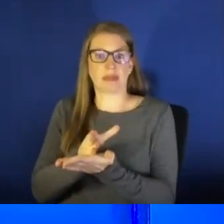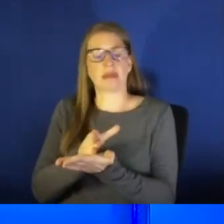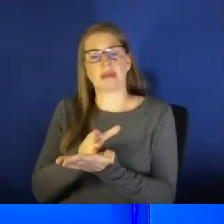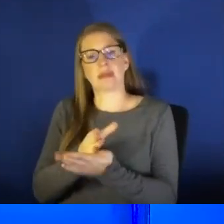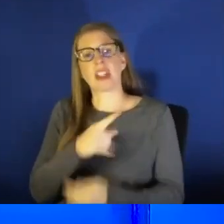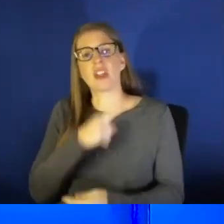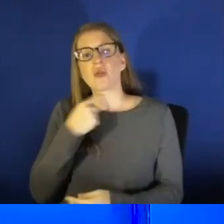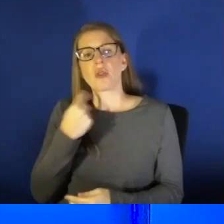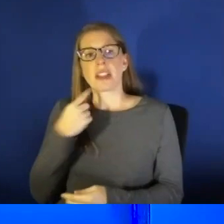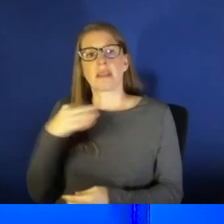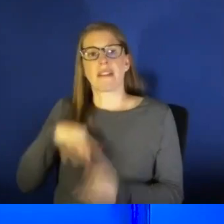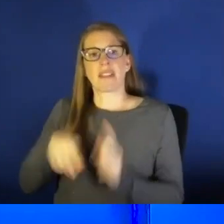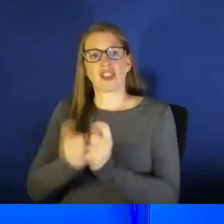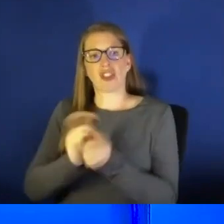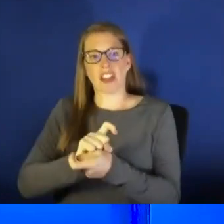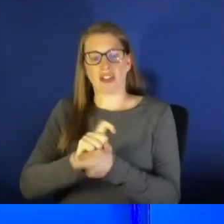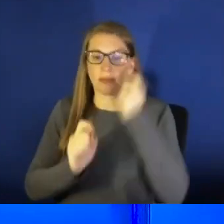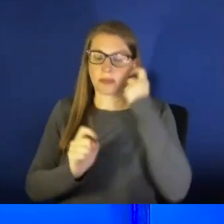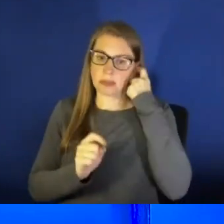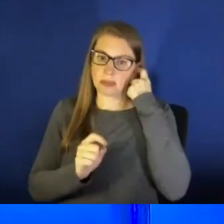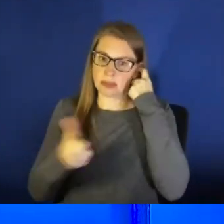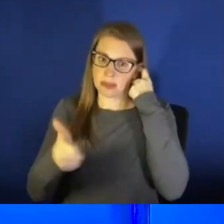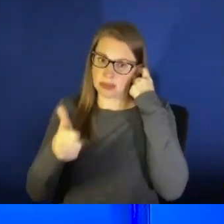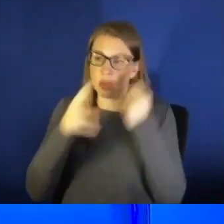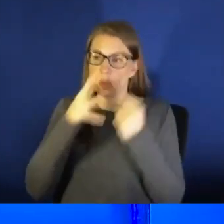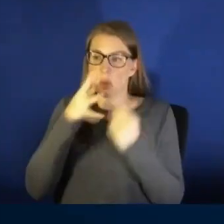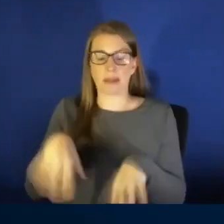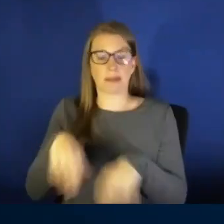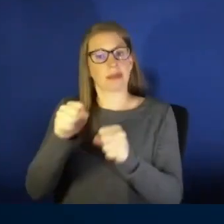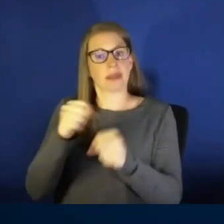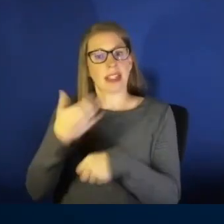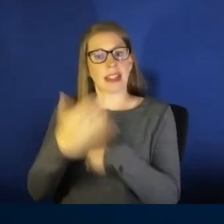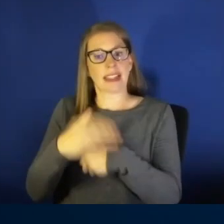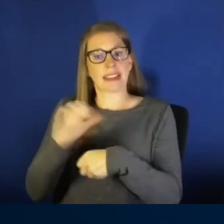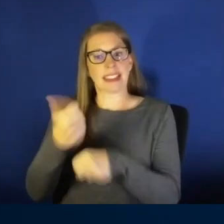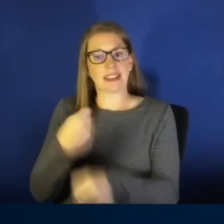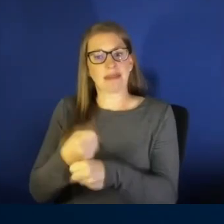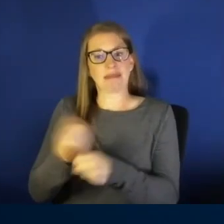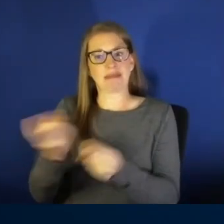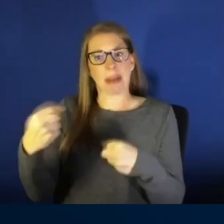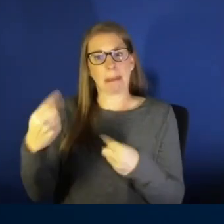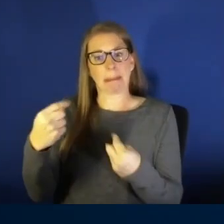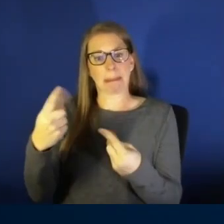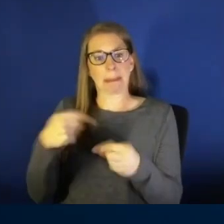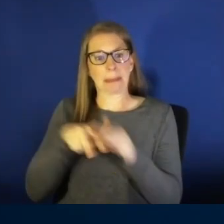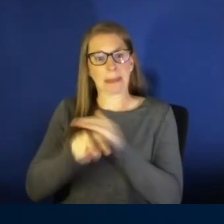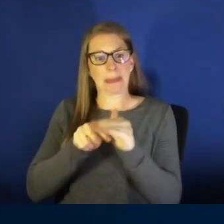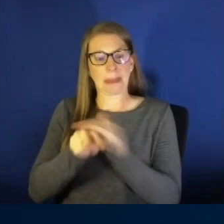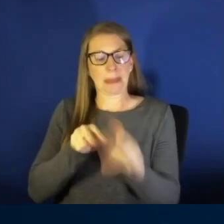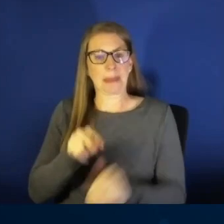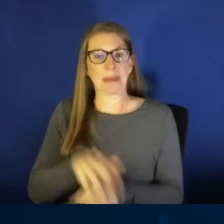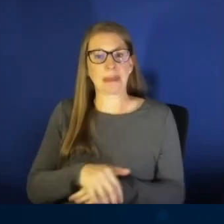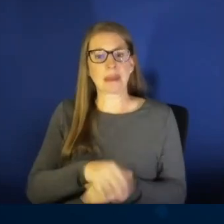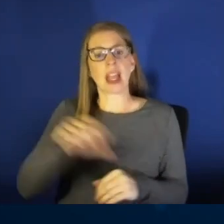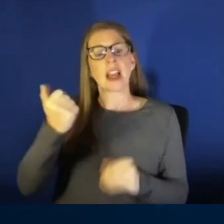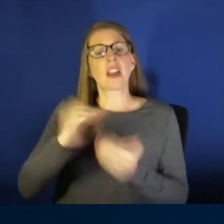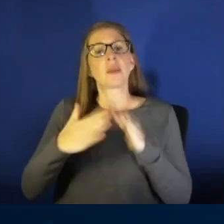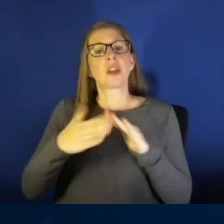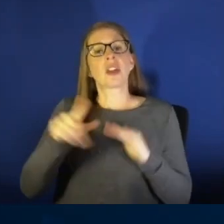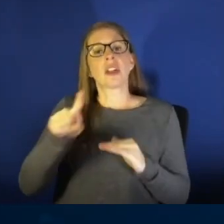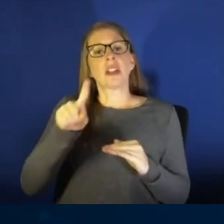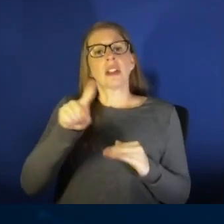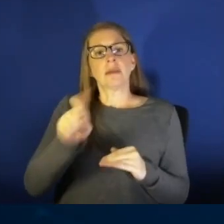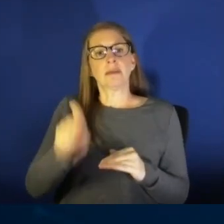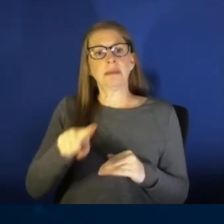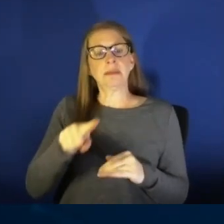benefits change. So he'll get it for the next 10 years. Come in and see us. All right, another community question for us today. I want to get to this one